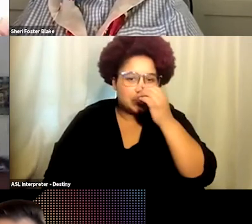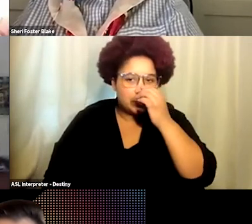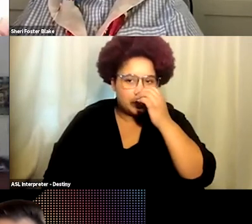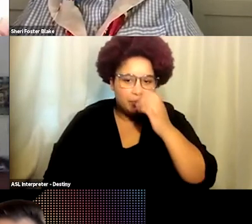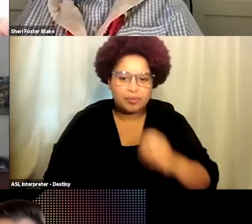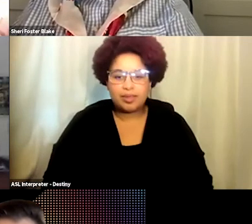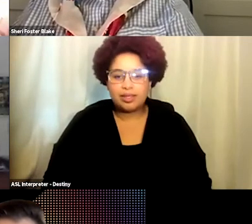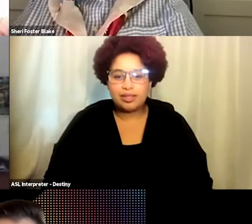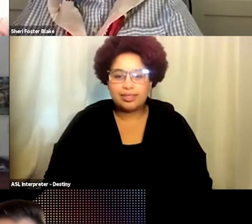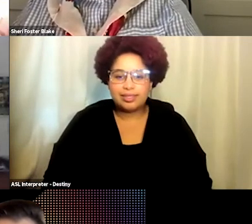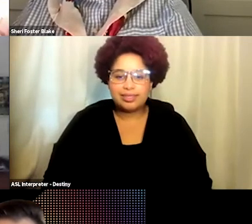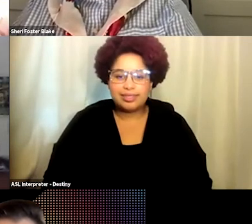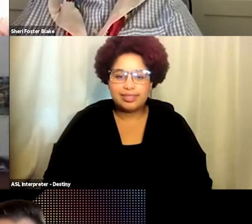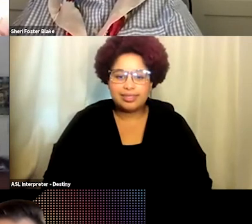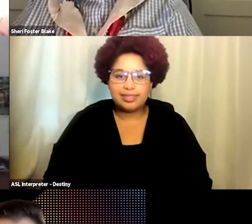mute.